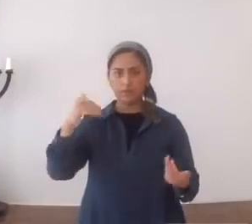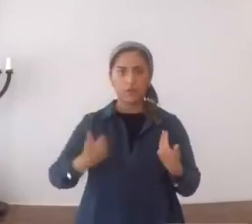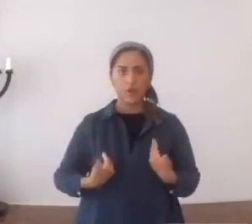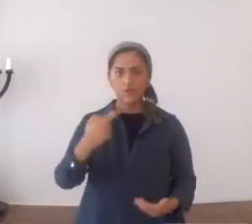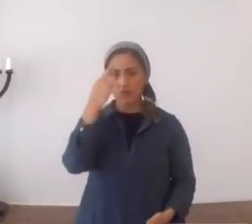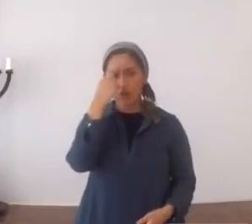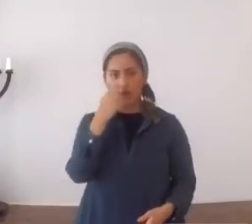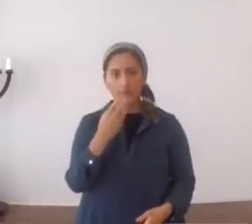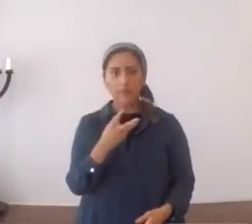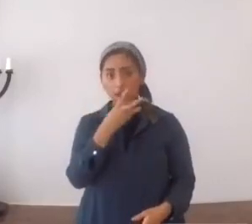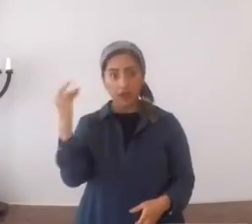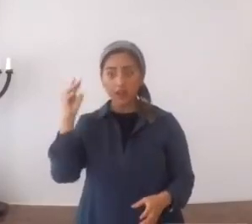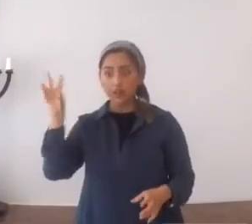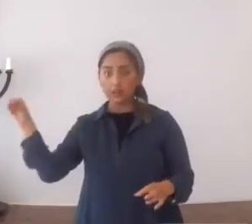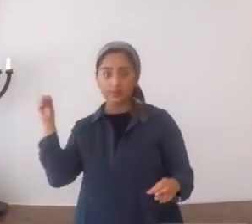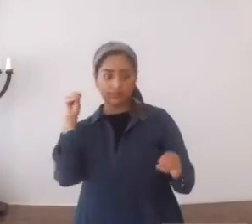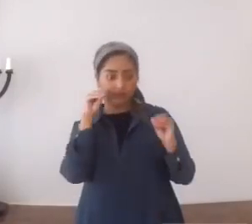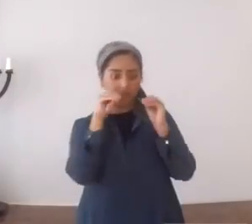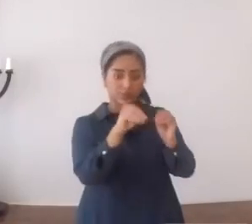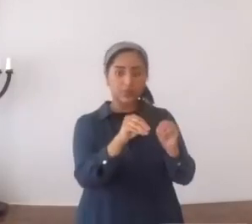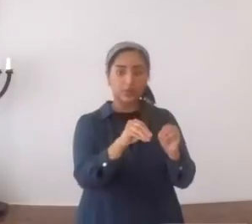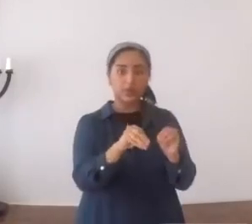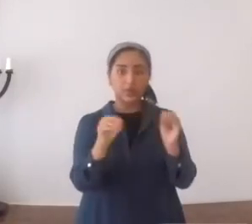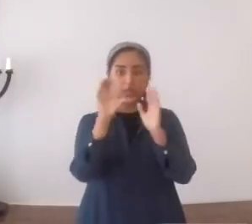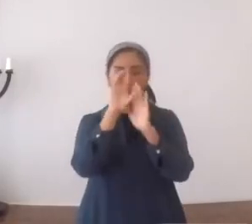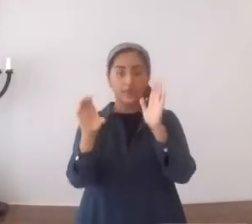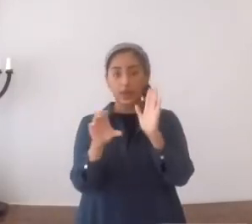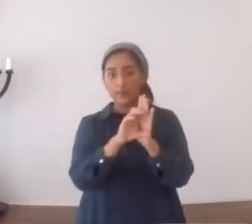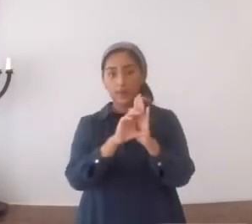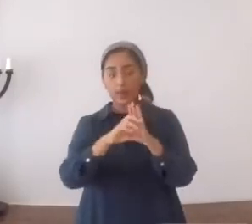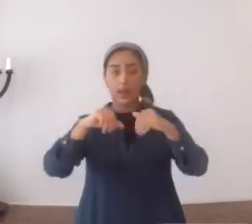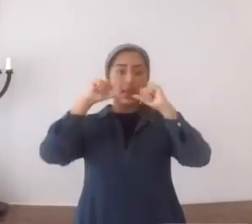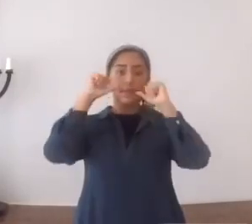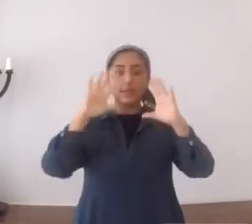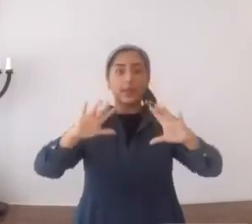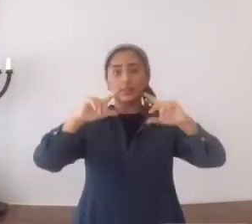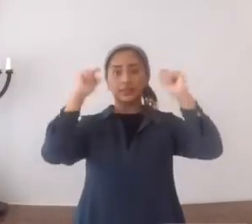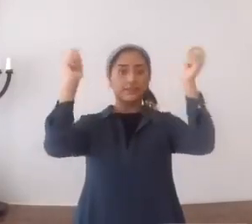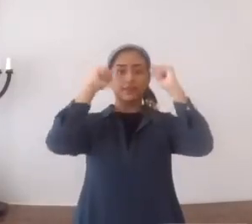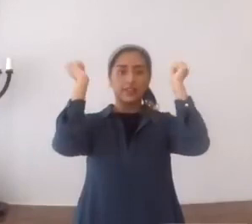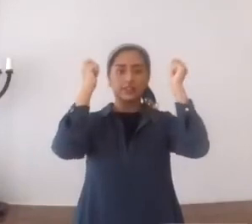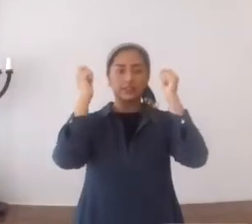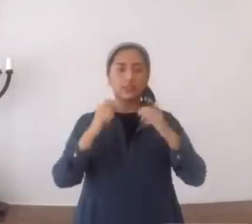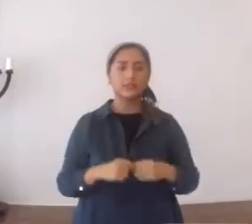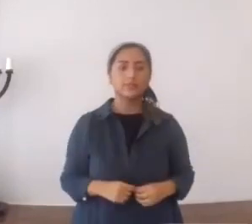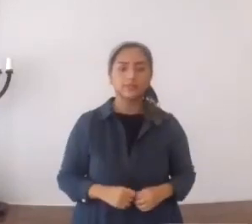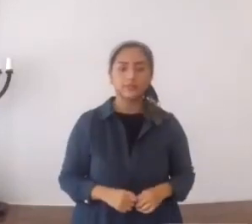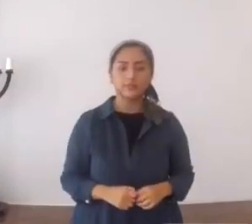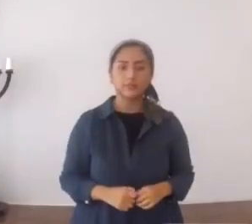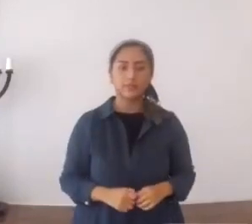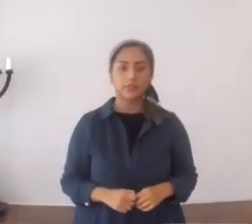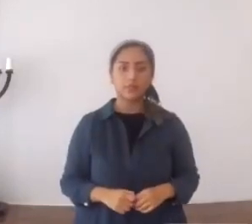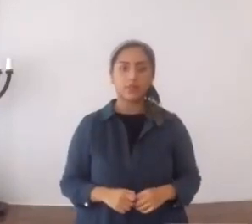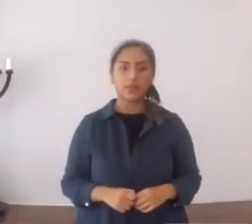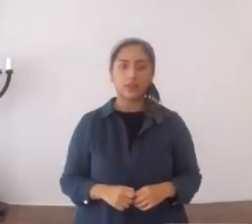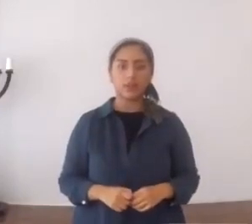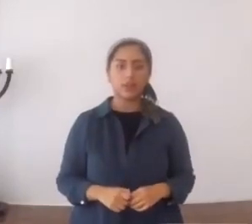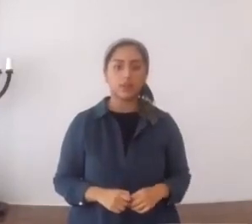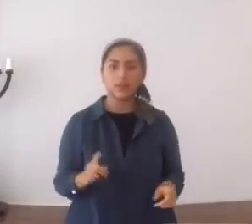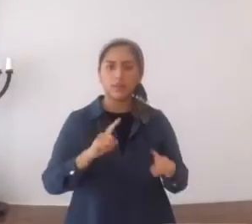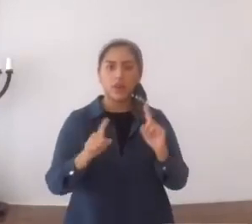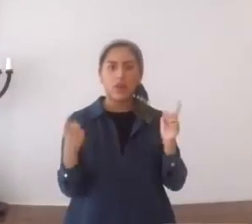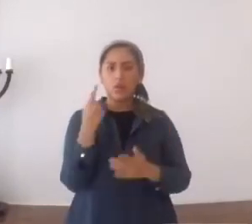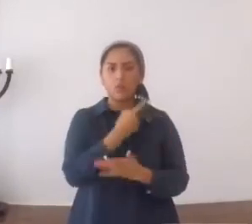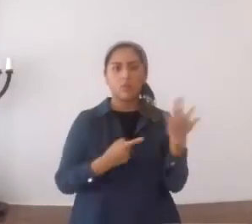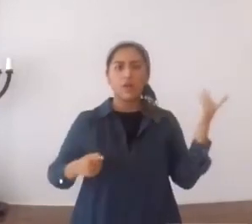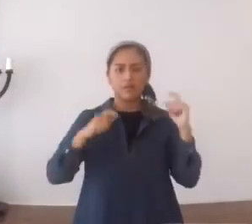away by Rome. e insertaron And they put el mandamiento de santificarás las fiestas. the commandment of you celebrate the feast.